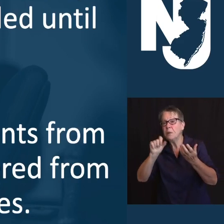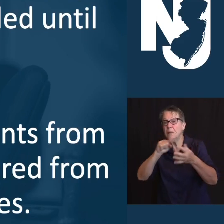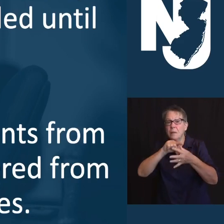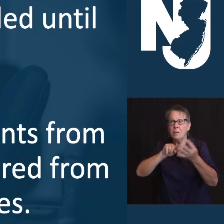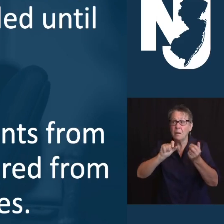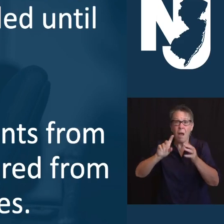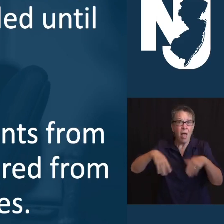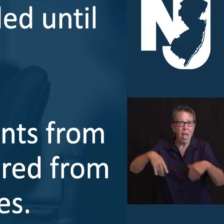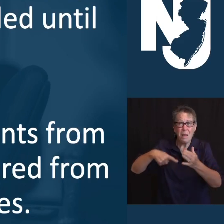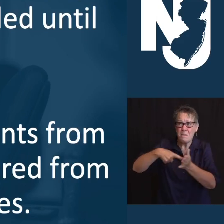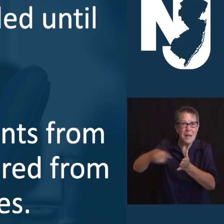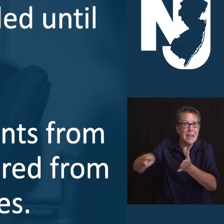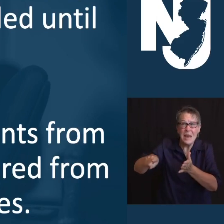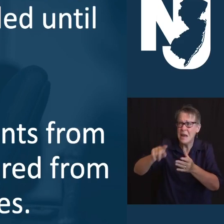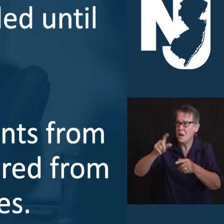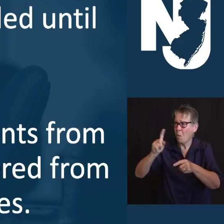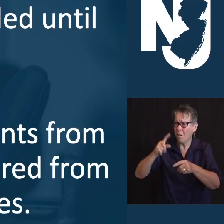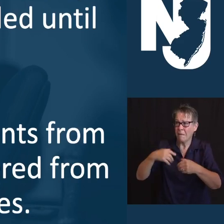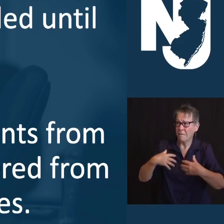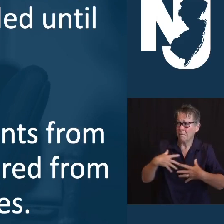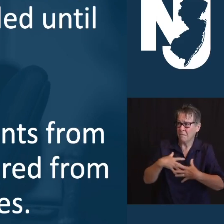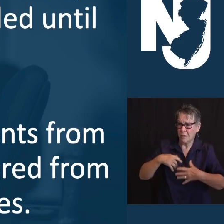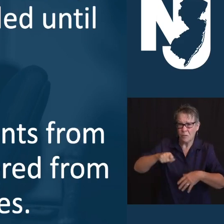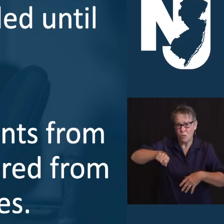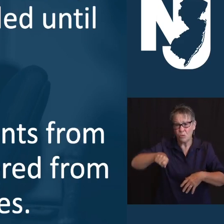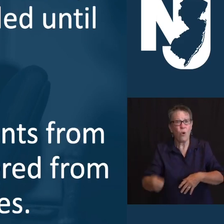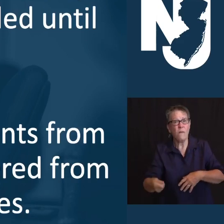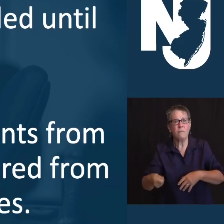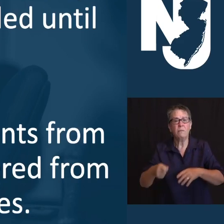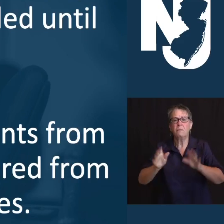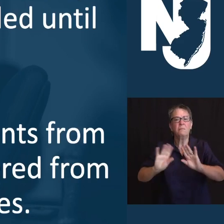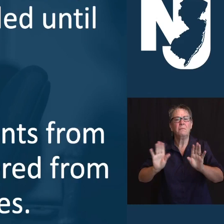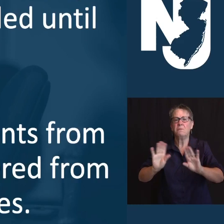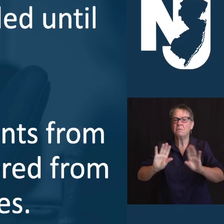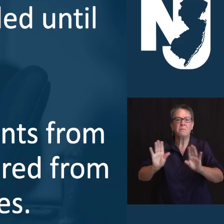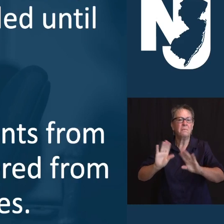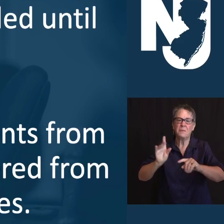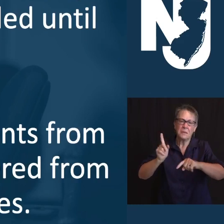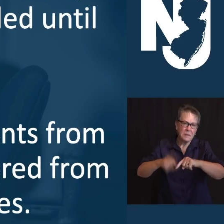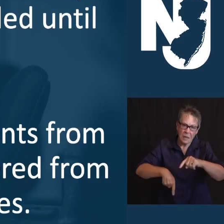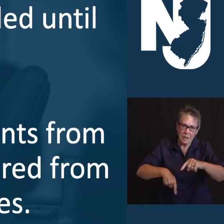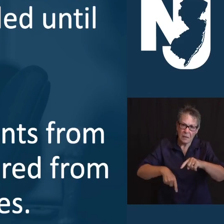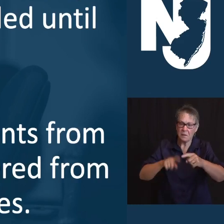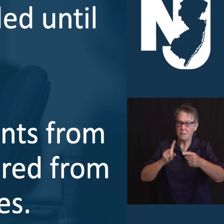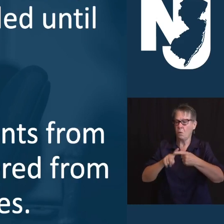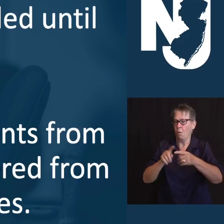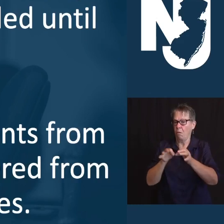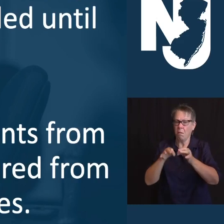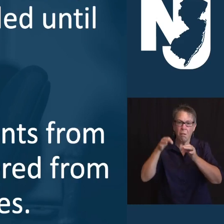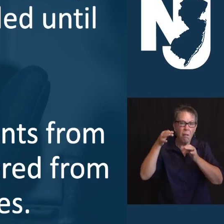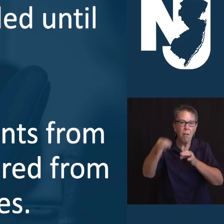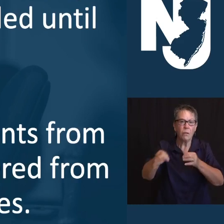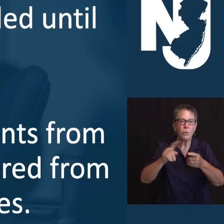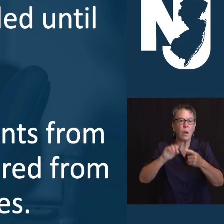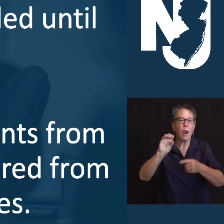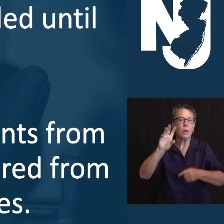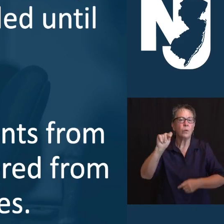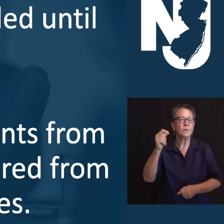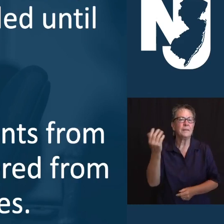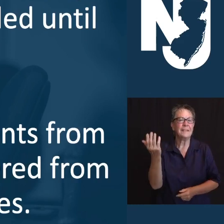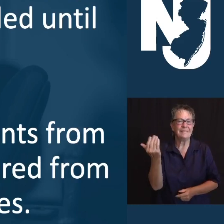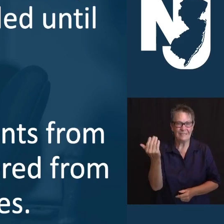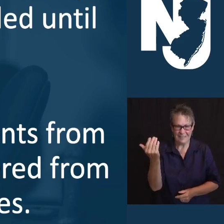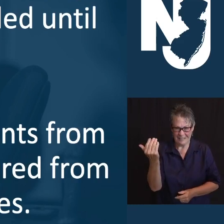to both residential and commercial customers. However, customers may receive a shutoff notice